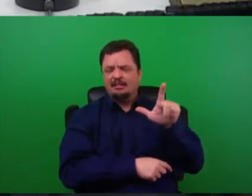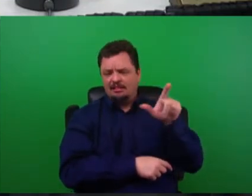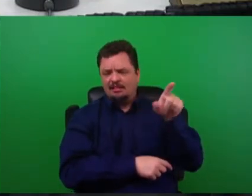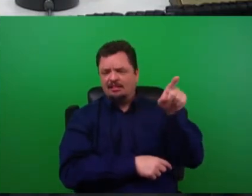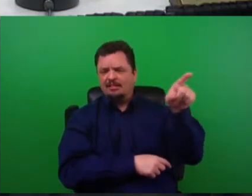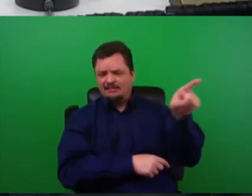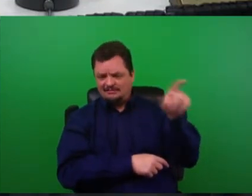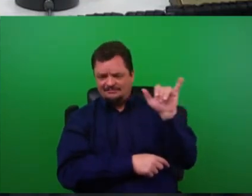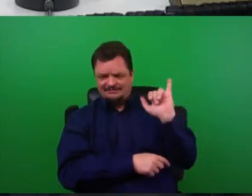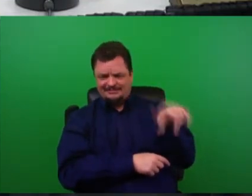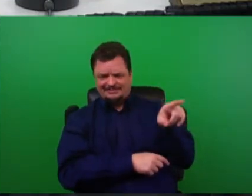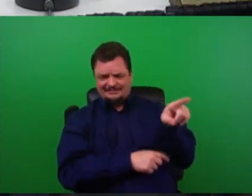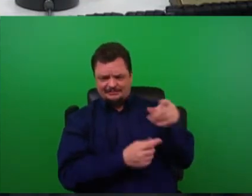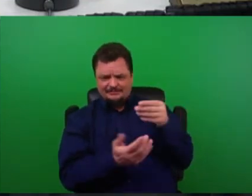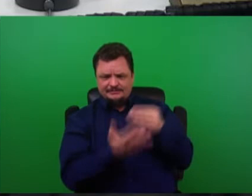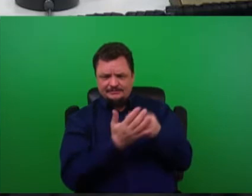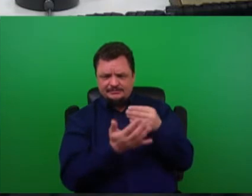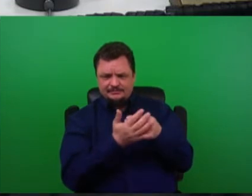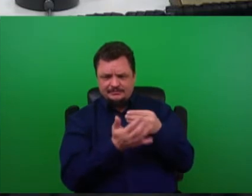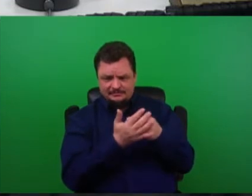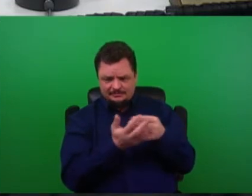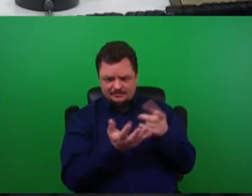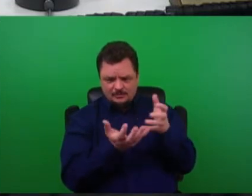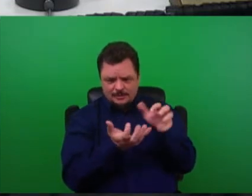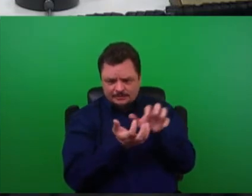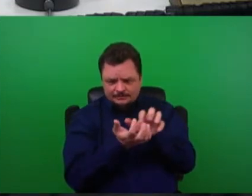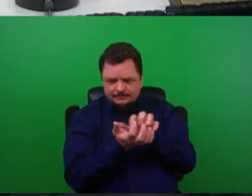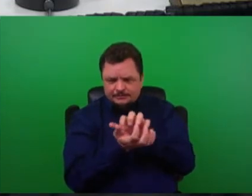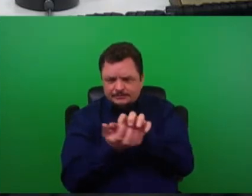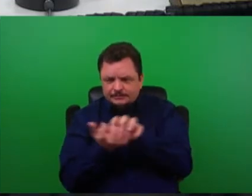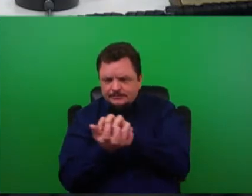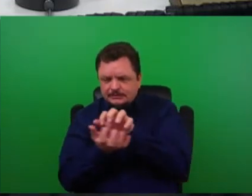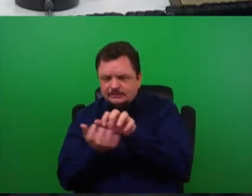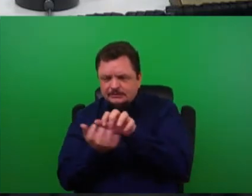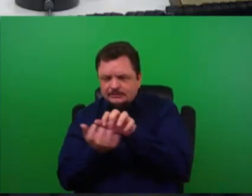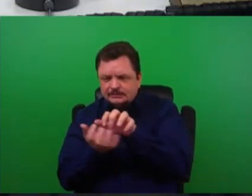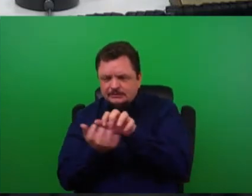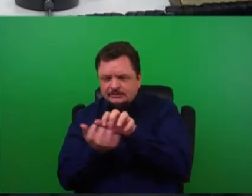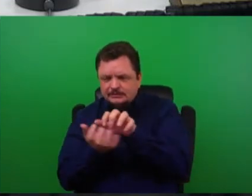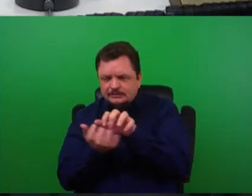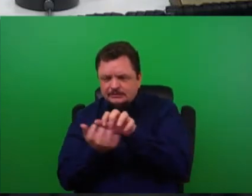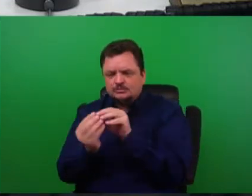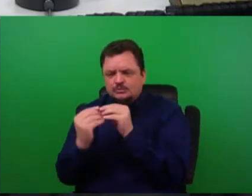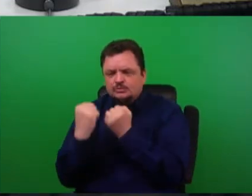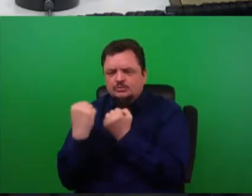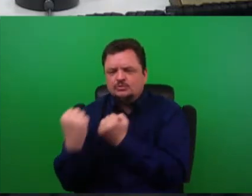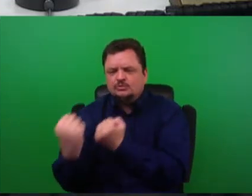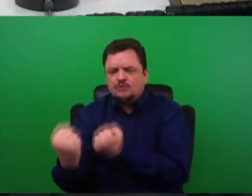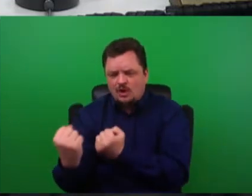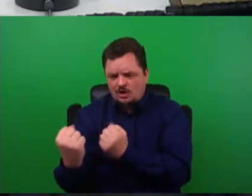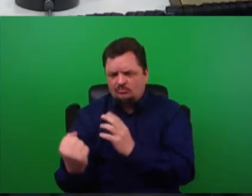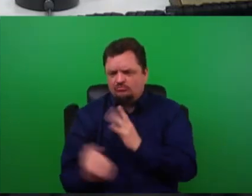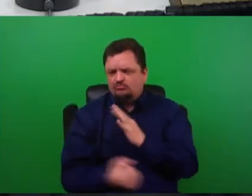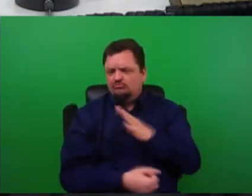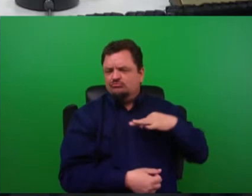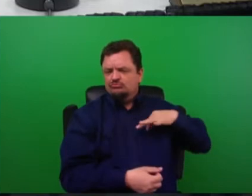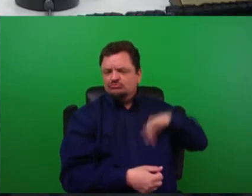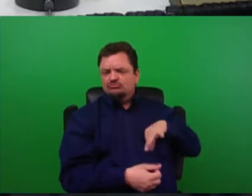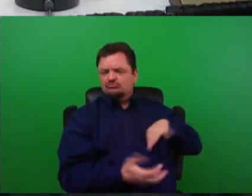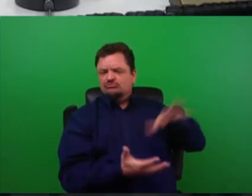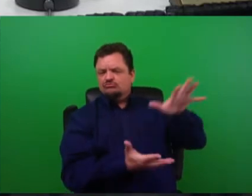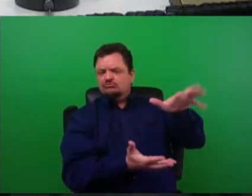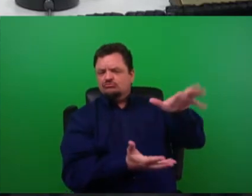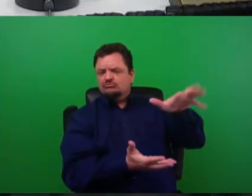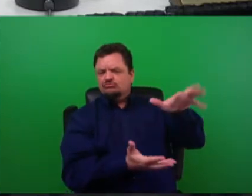it with drugs, I mean, they had talked about the enormous profit that the drug dealers are making. And so globally, that's how it's coming